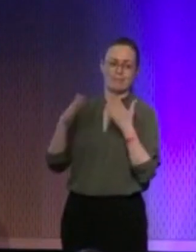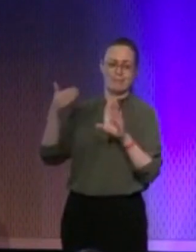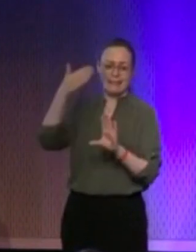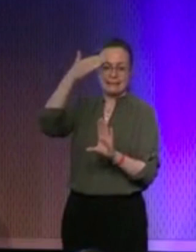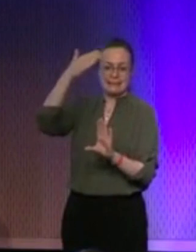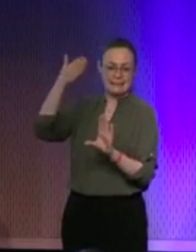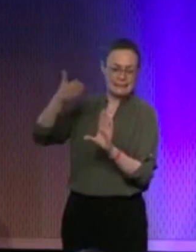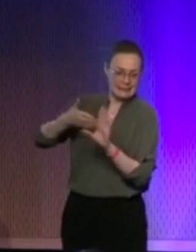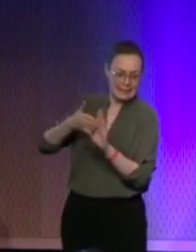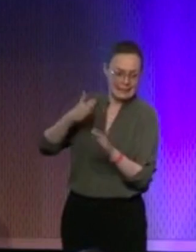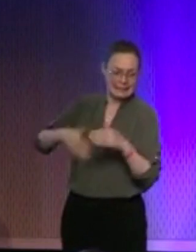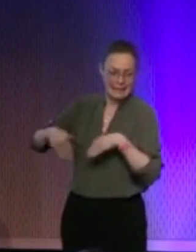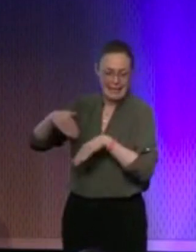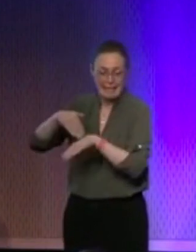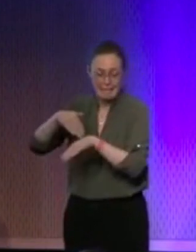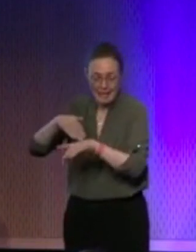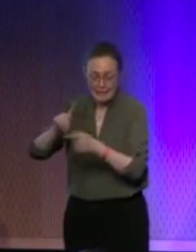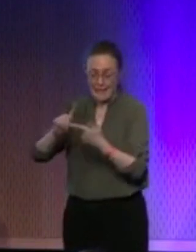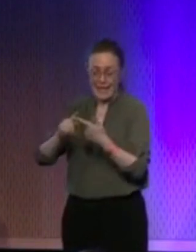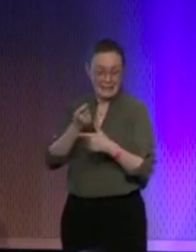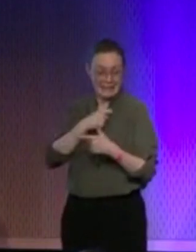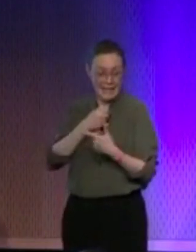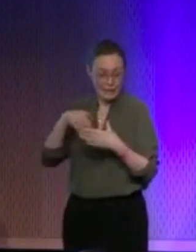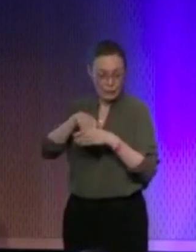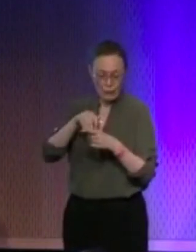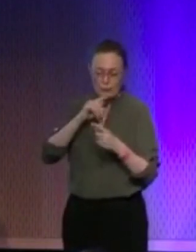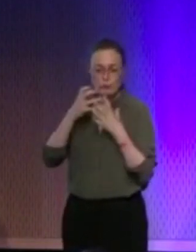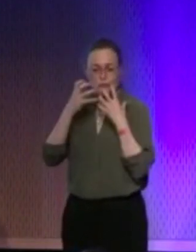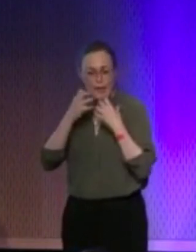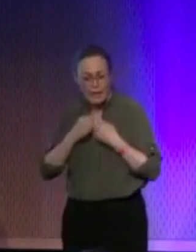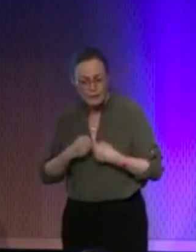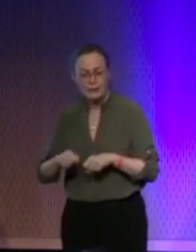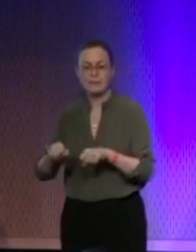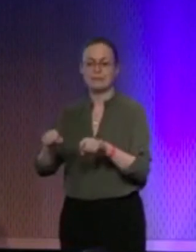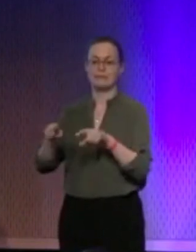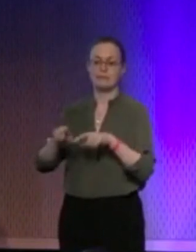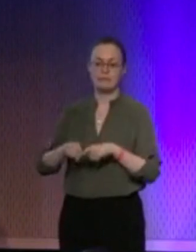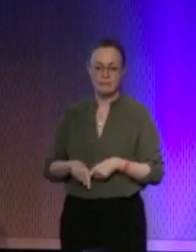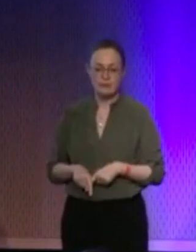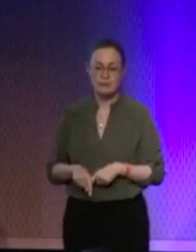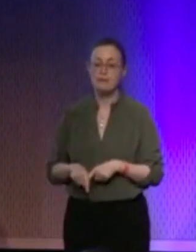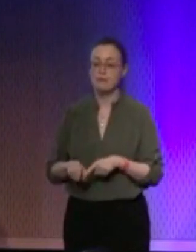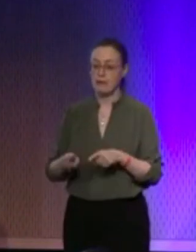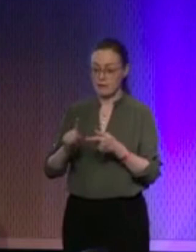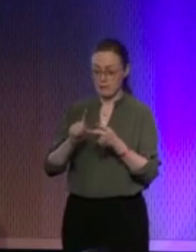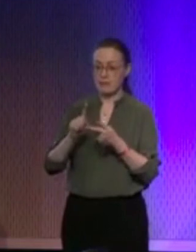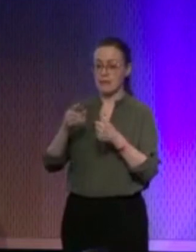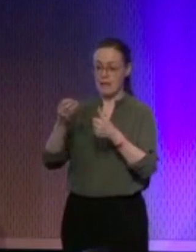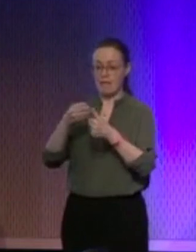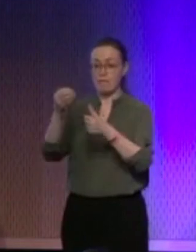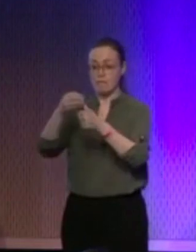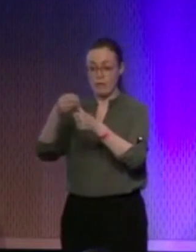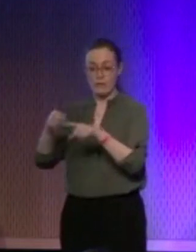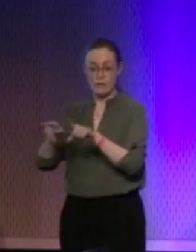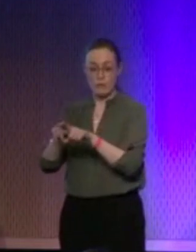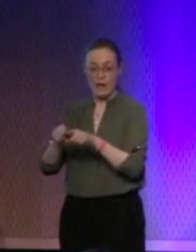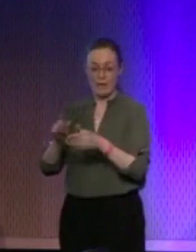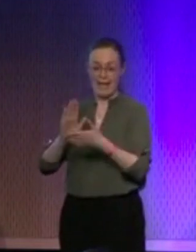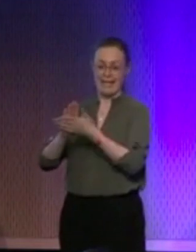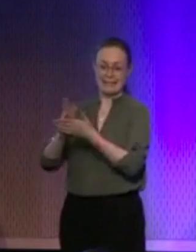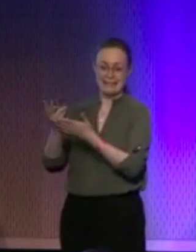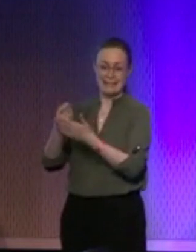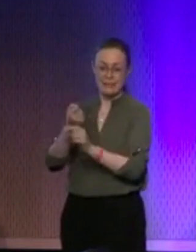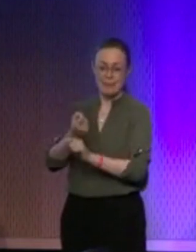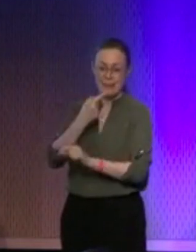psychiatric side effects, including anxiety, but also depression. There are other anti-seizure medications that actually tend to